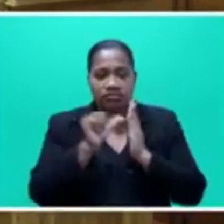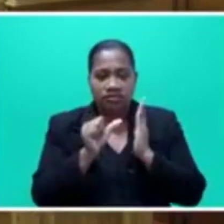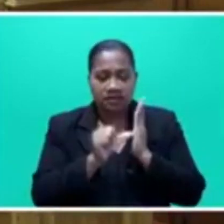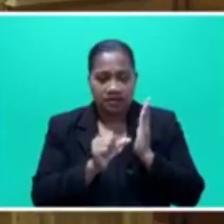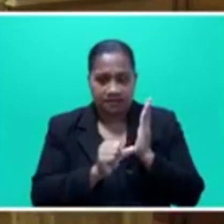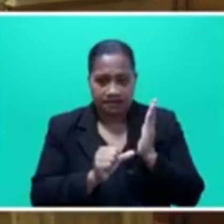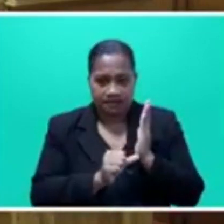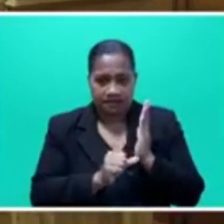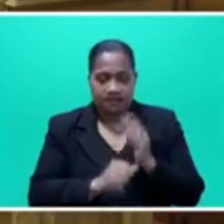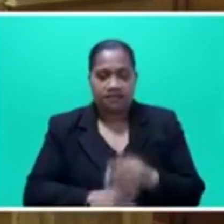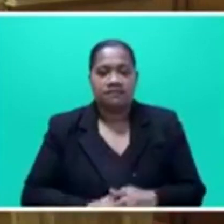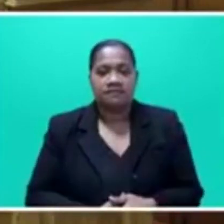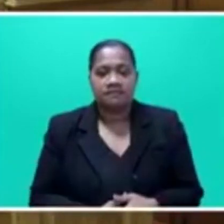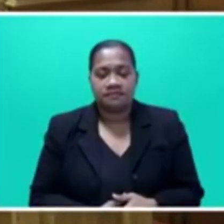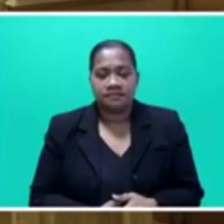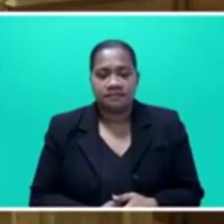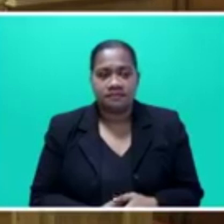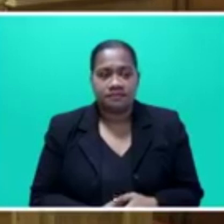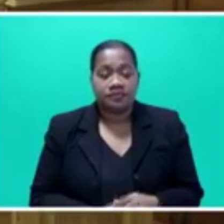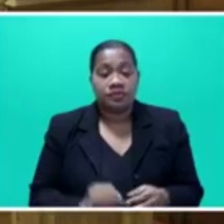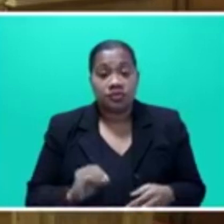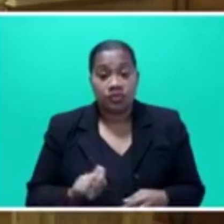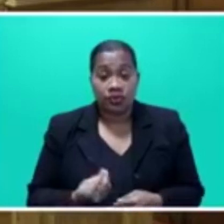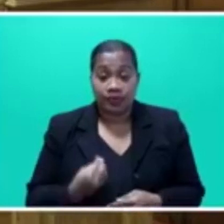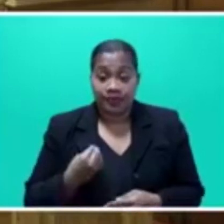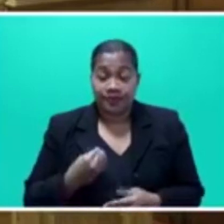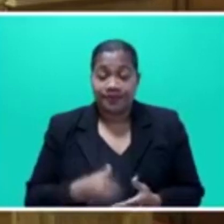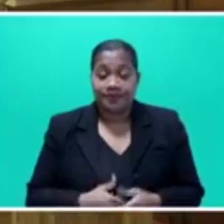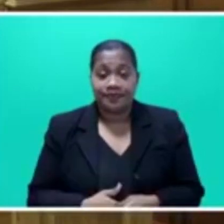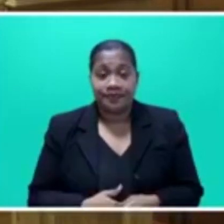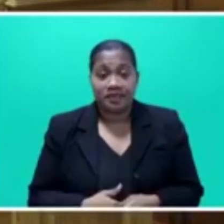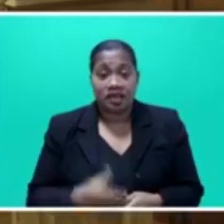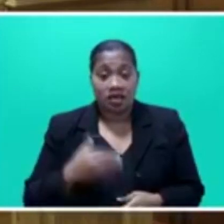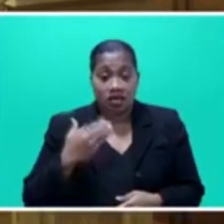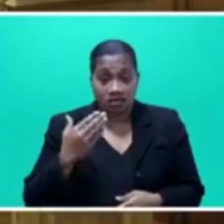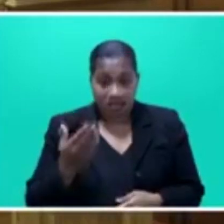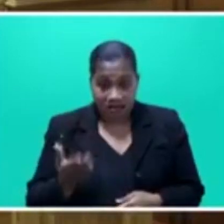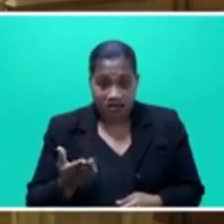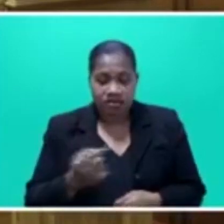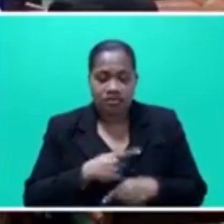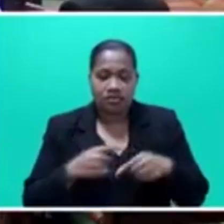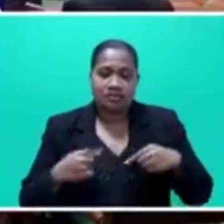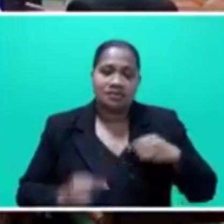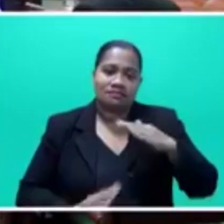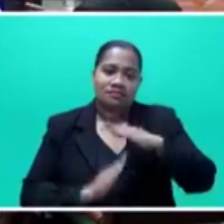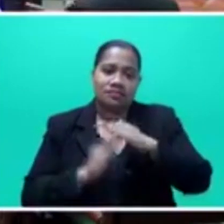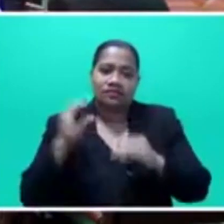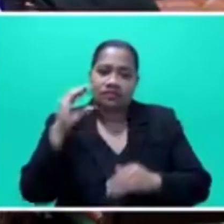So, on that note, we break for lunch.